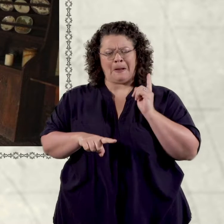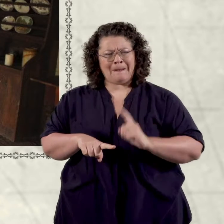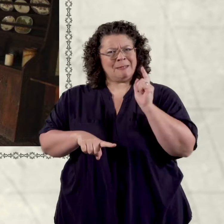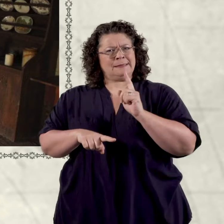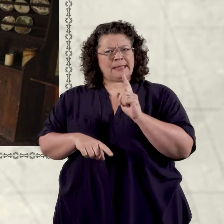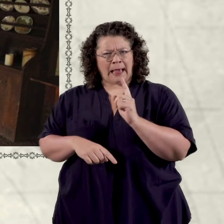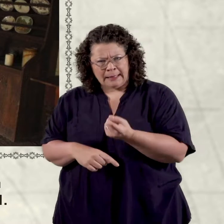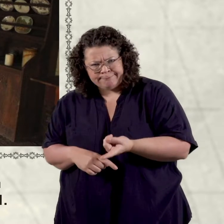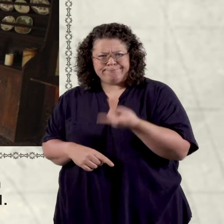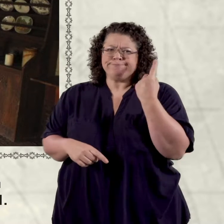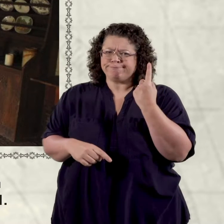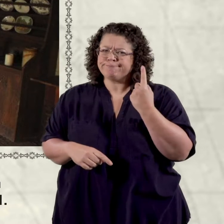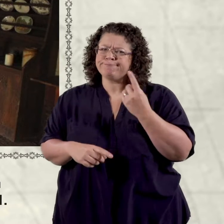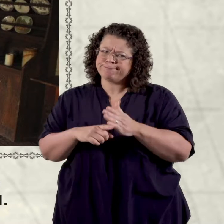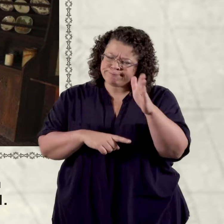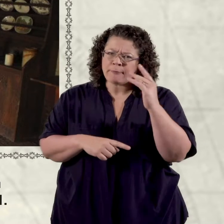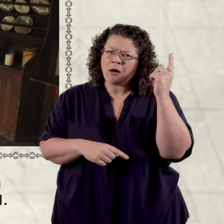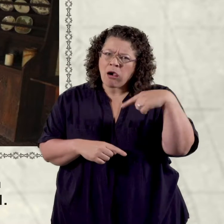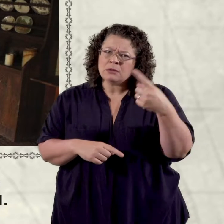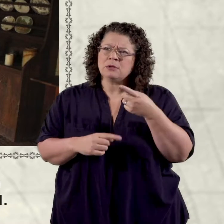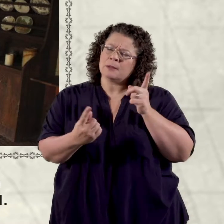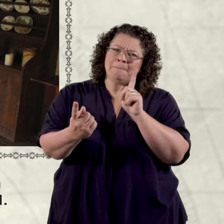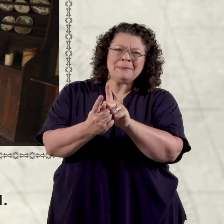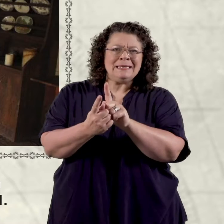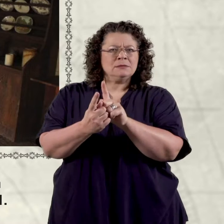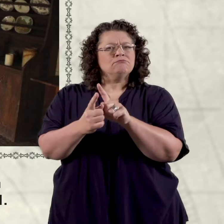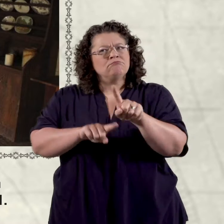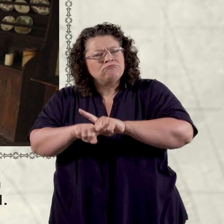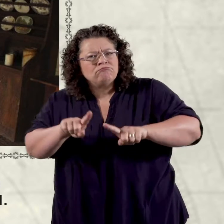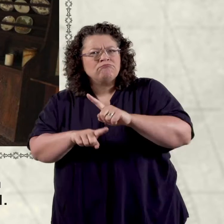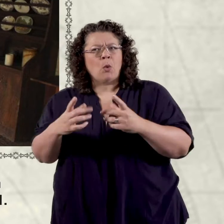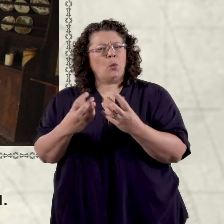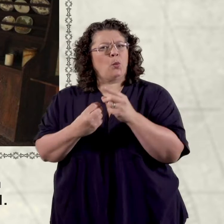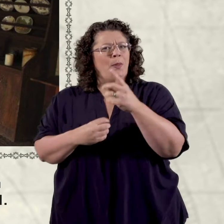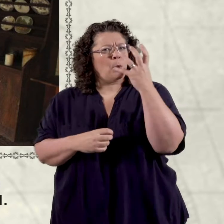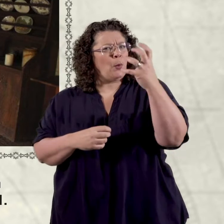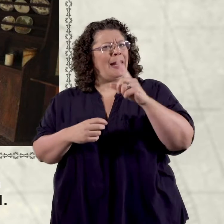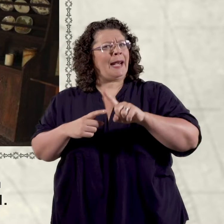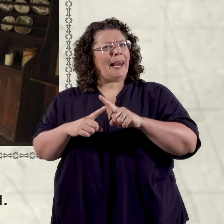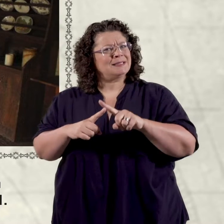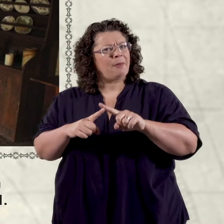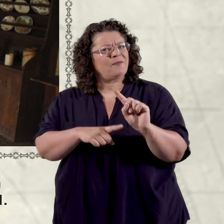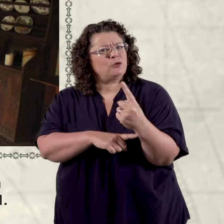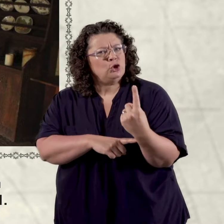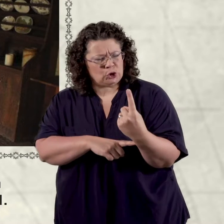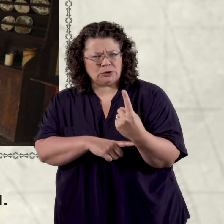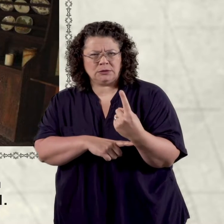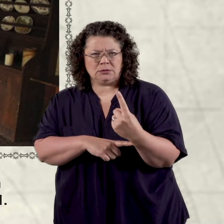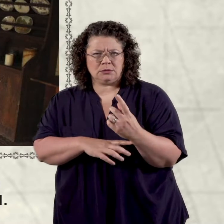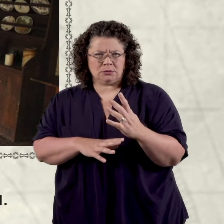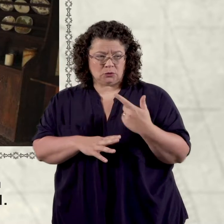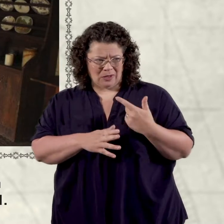demanded that I left immediately for London for a meeting with Queen Elizabeth I.